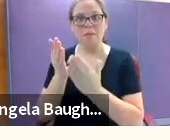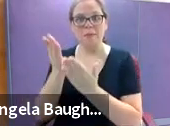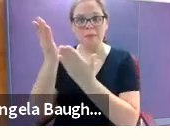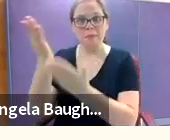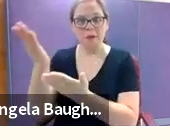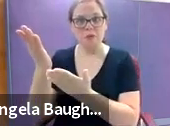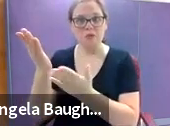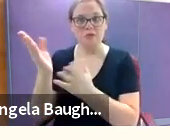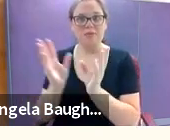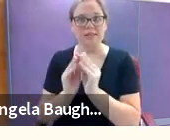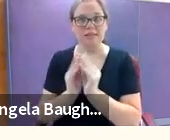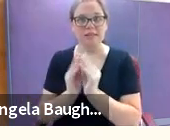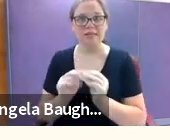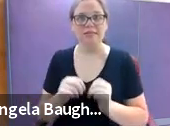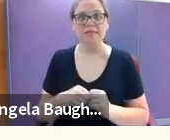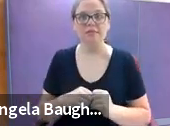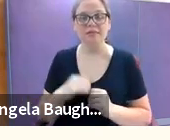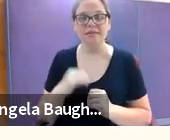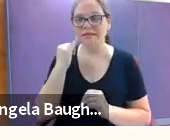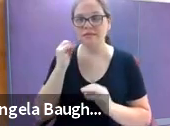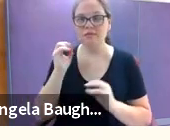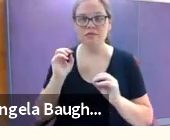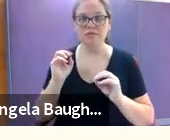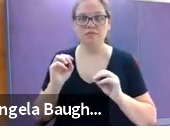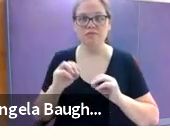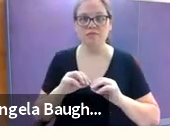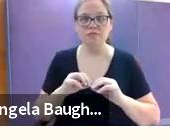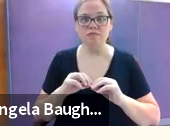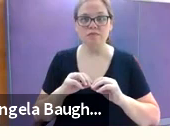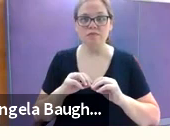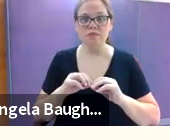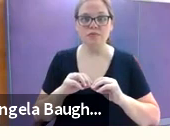minutes, and if no